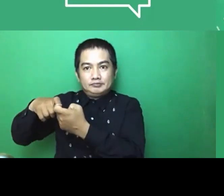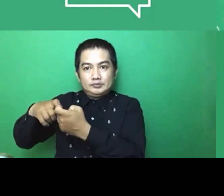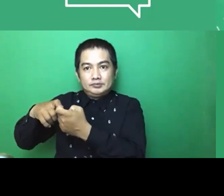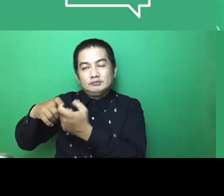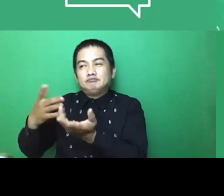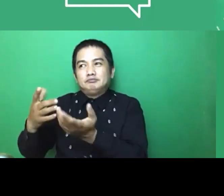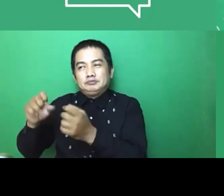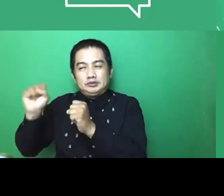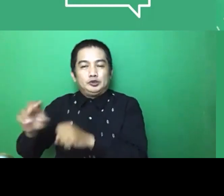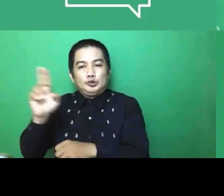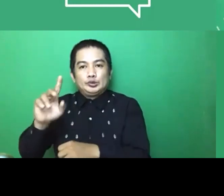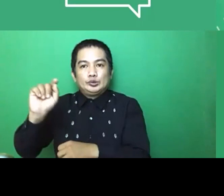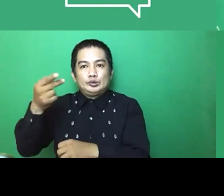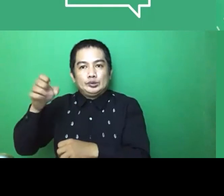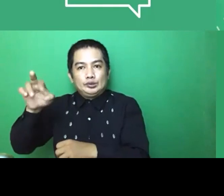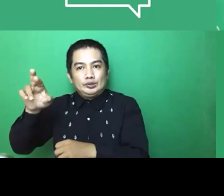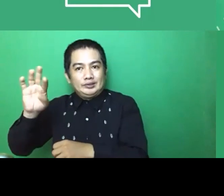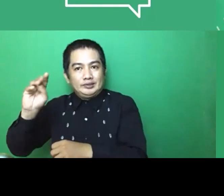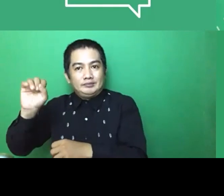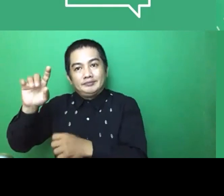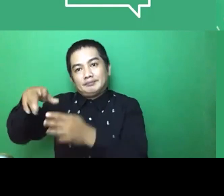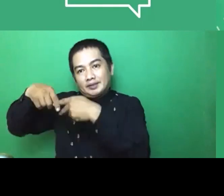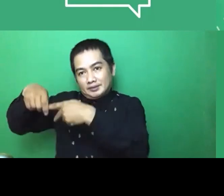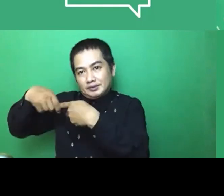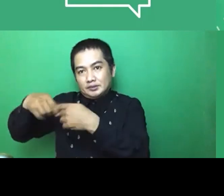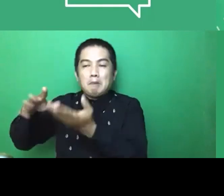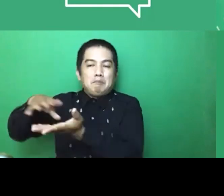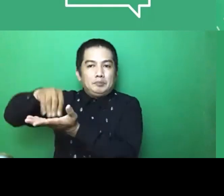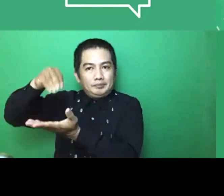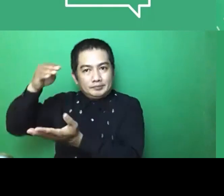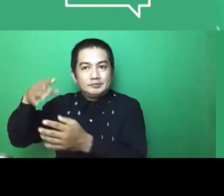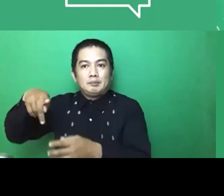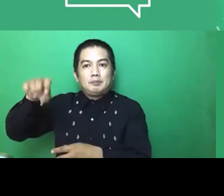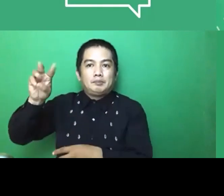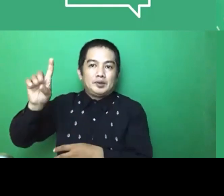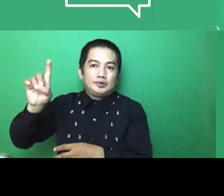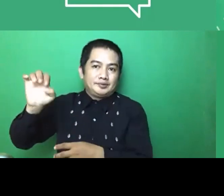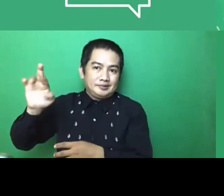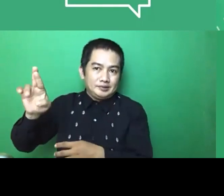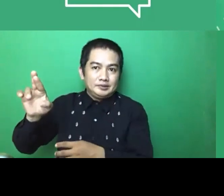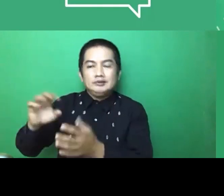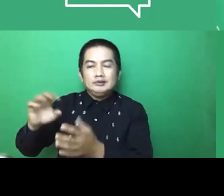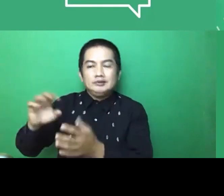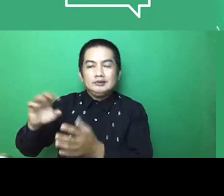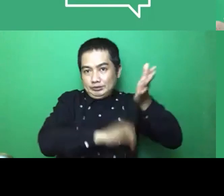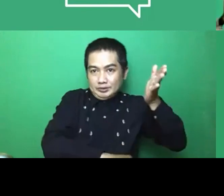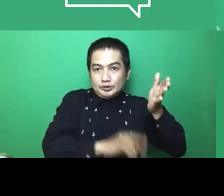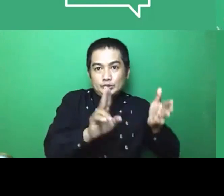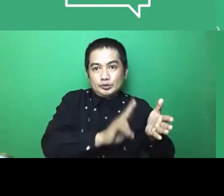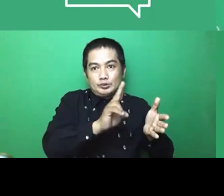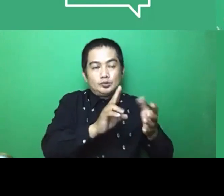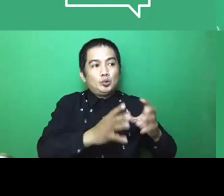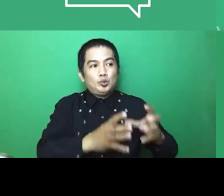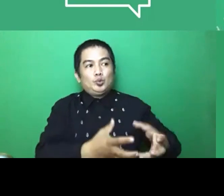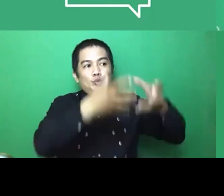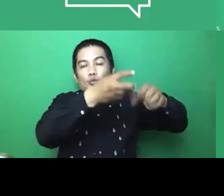thermoplastics, photo-curable resins, powders. Whereas subtractive, you can use a block of wood